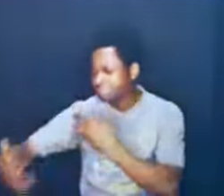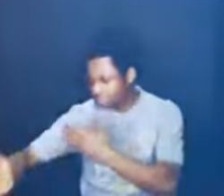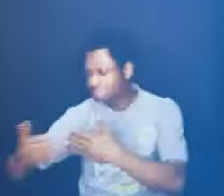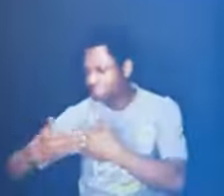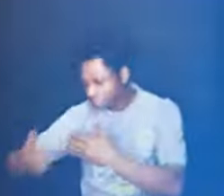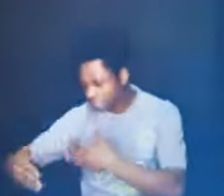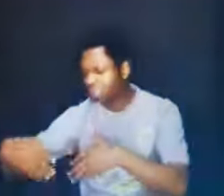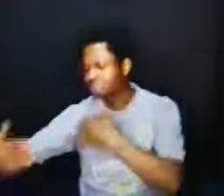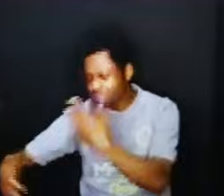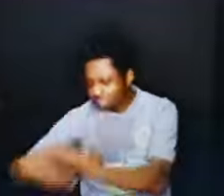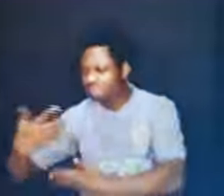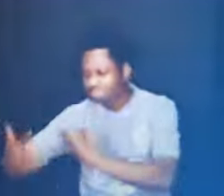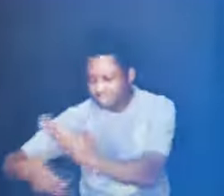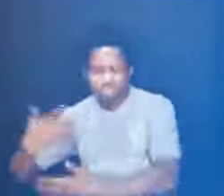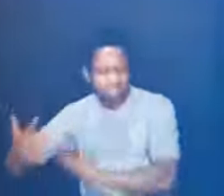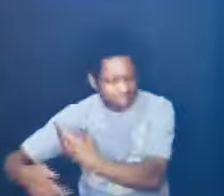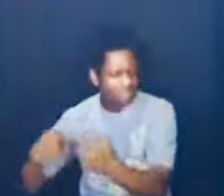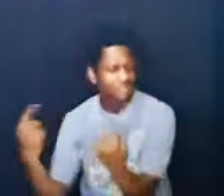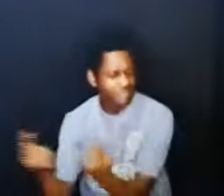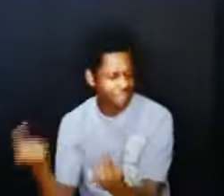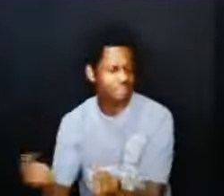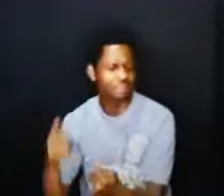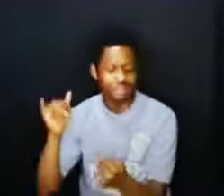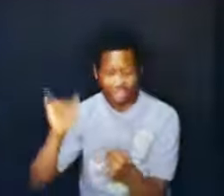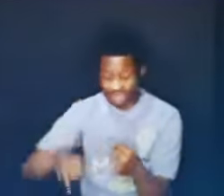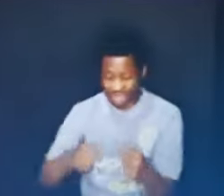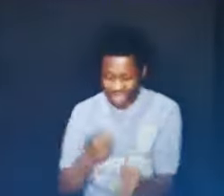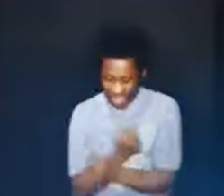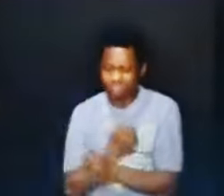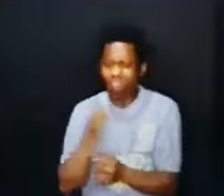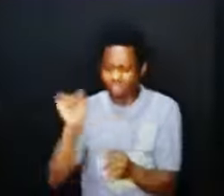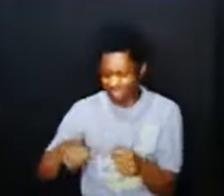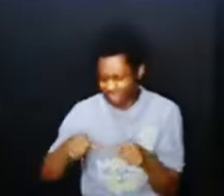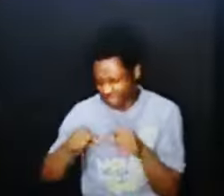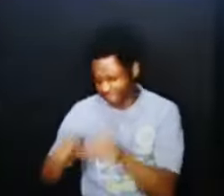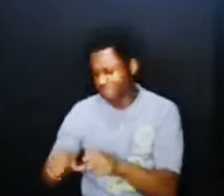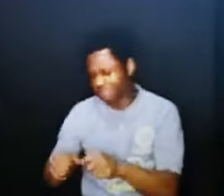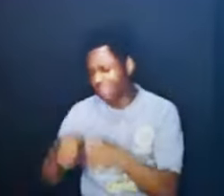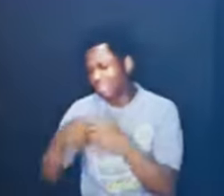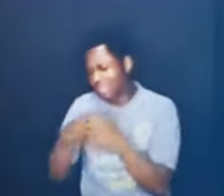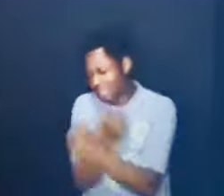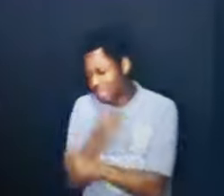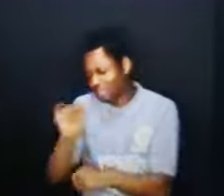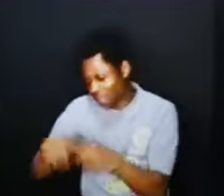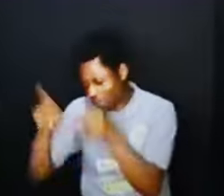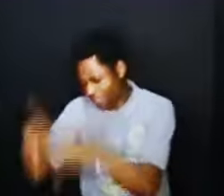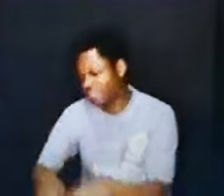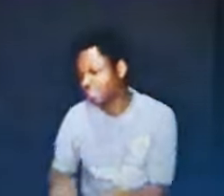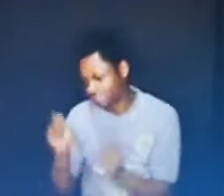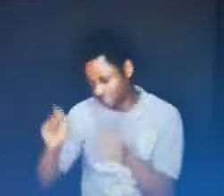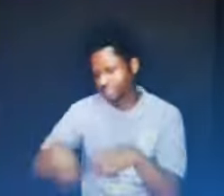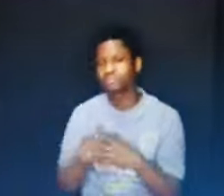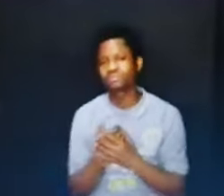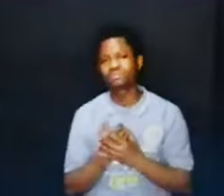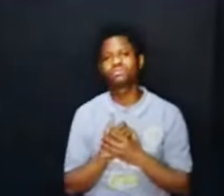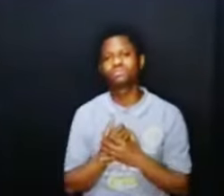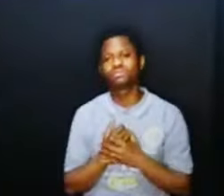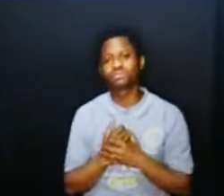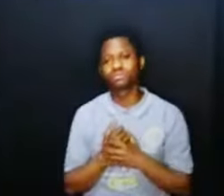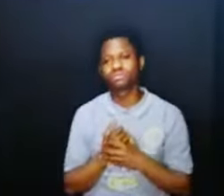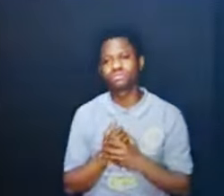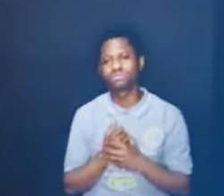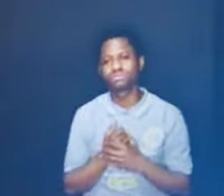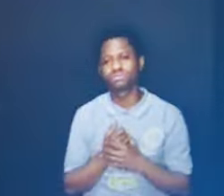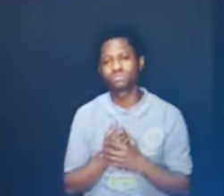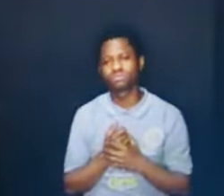still insulting you, that love can still love that individual. It's how don't know nyankopon na monkunkun so ehwe agu yakome mu no okire mu